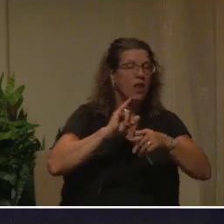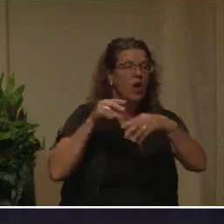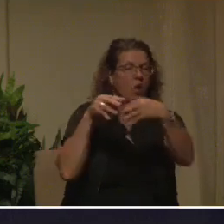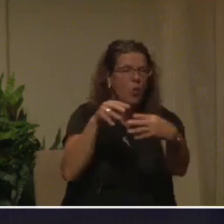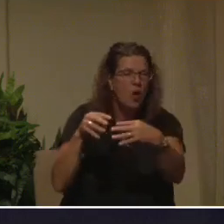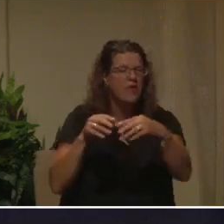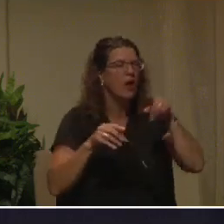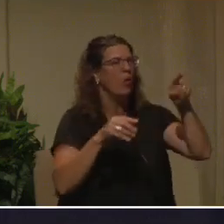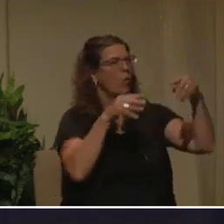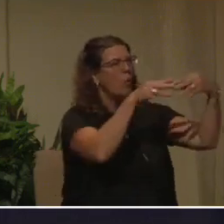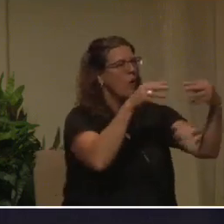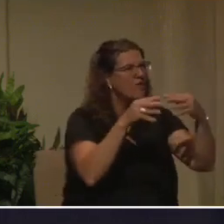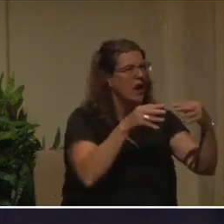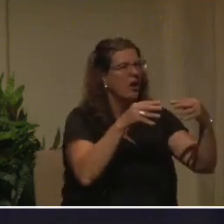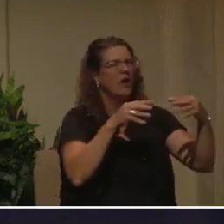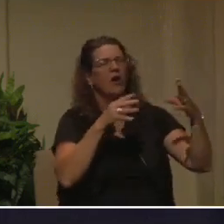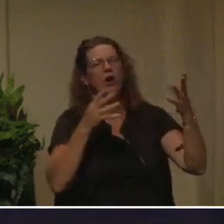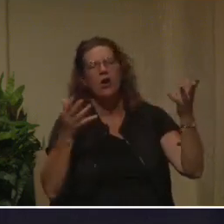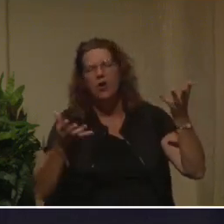And we ask for your mercy.